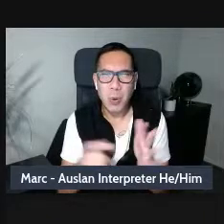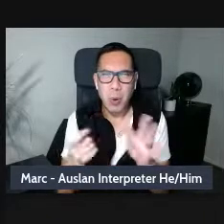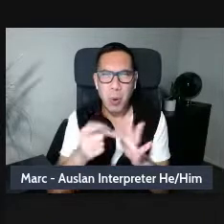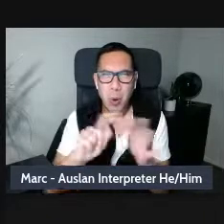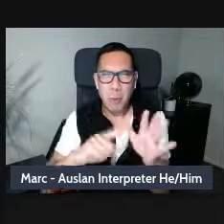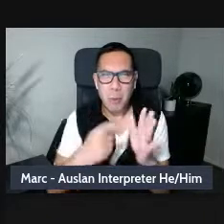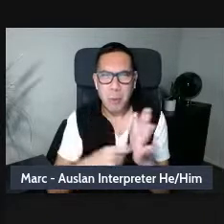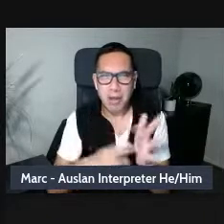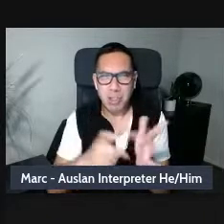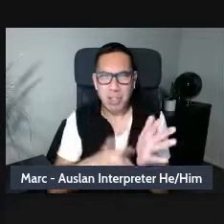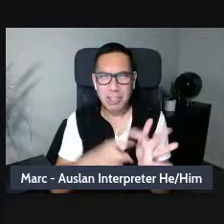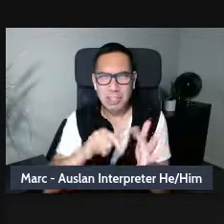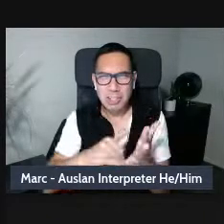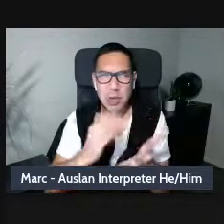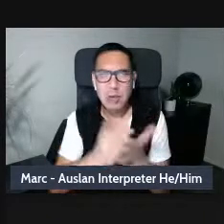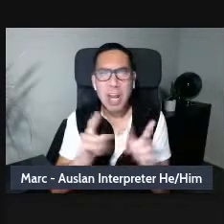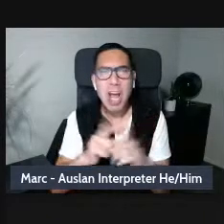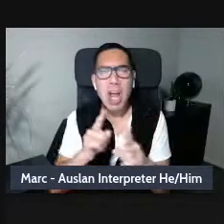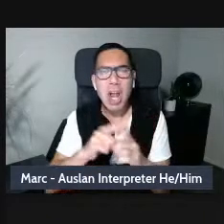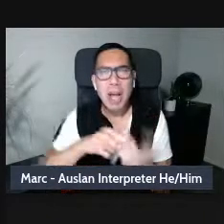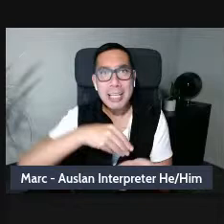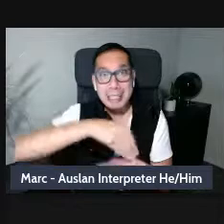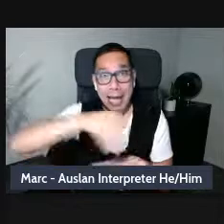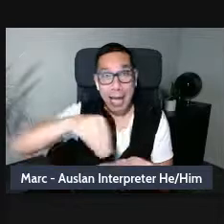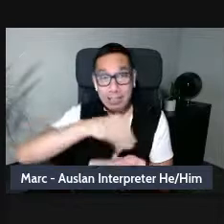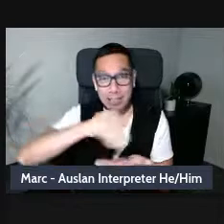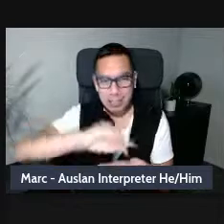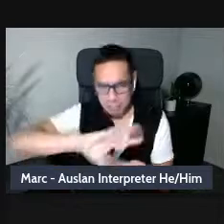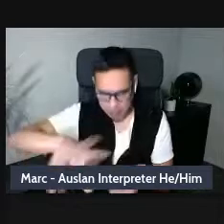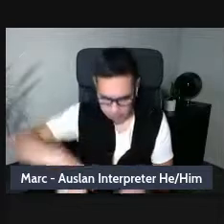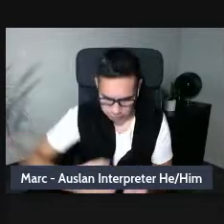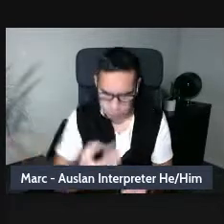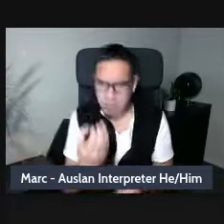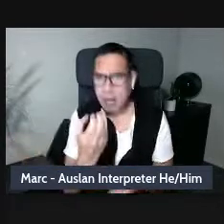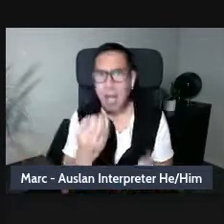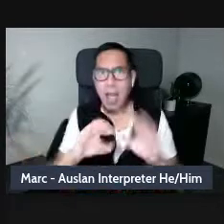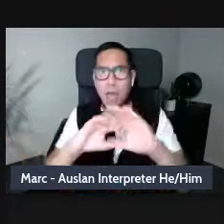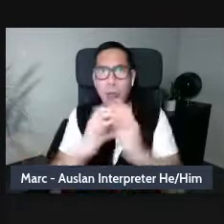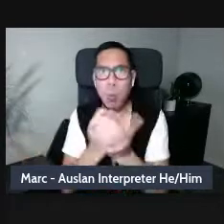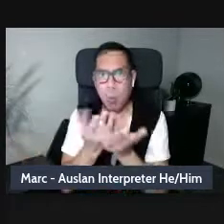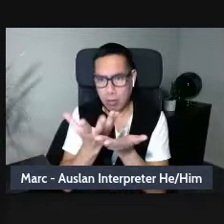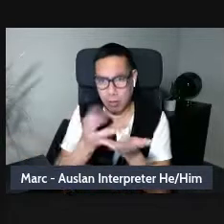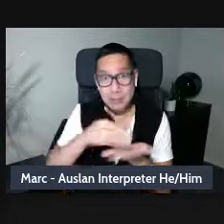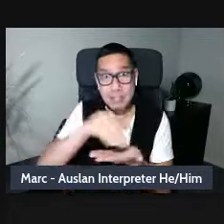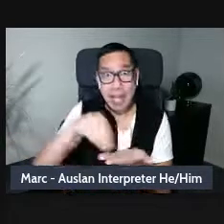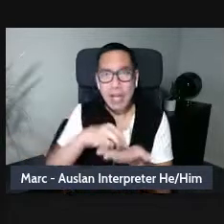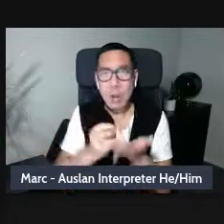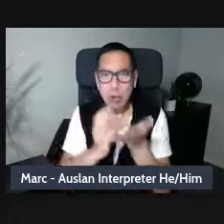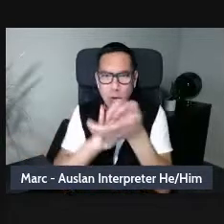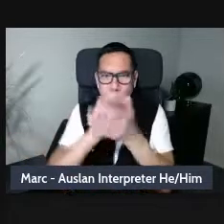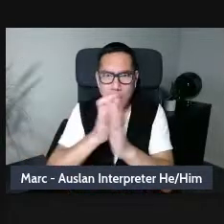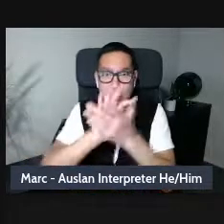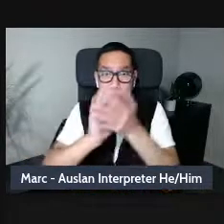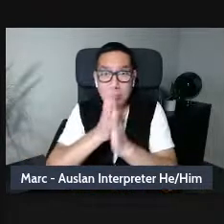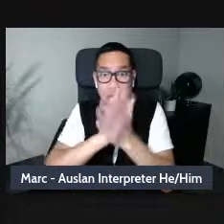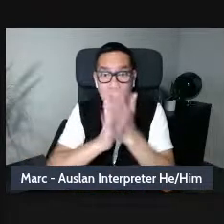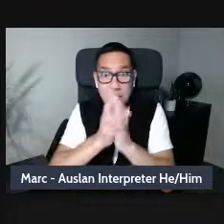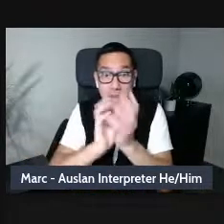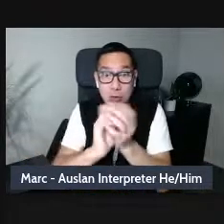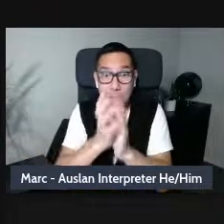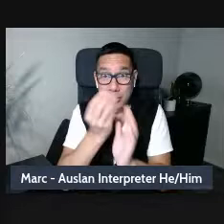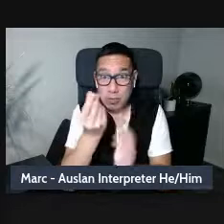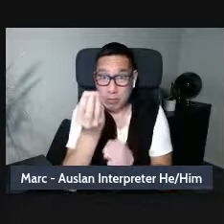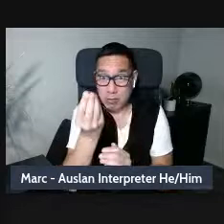of sand. And when you have the ball of sand and then you rub it between your hands or shear it between your hands, it